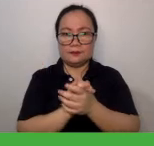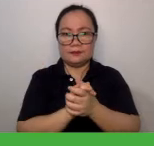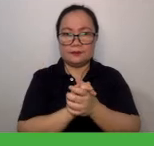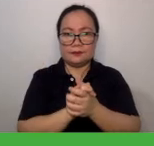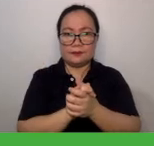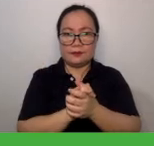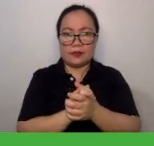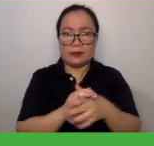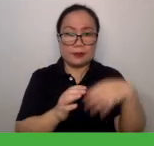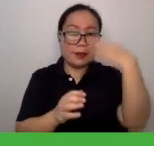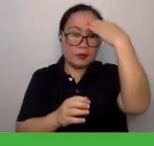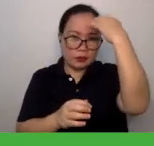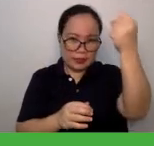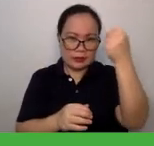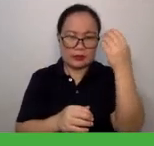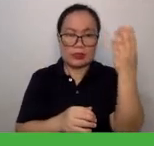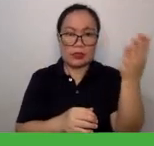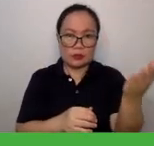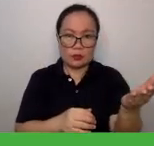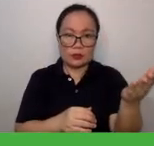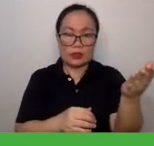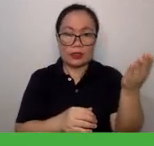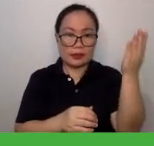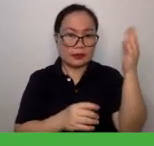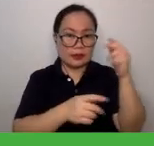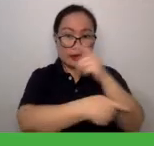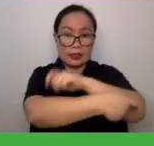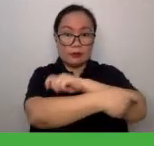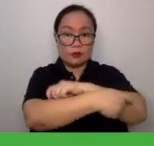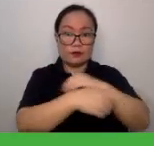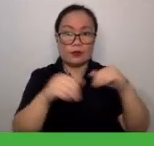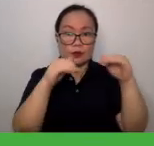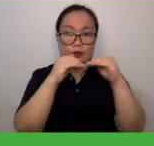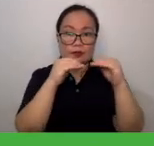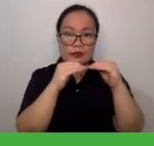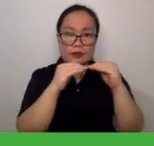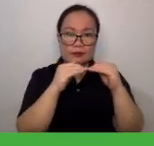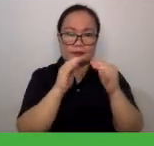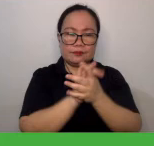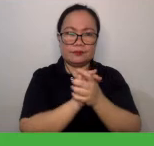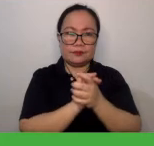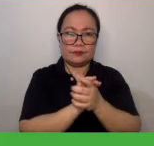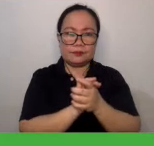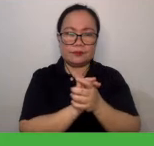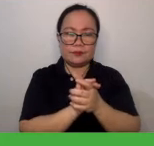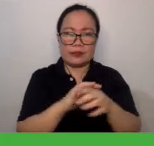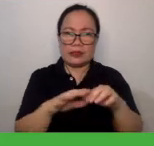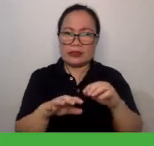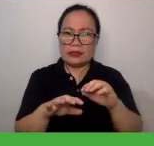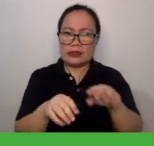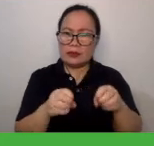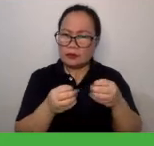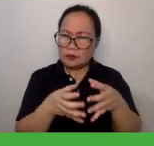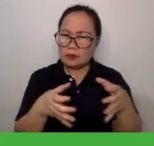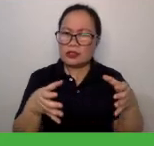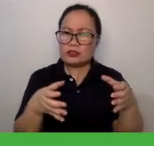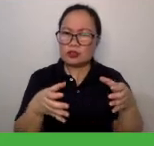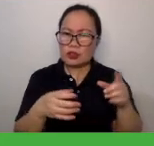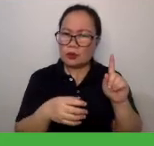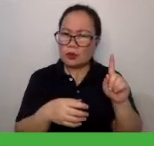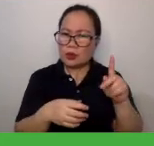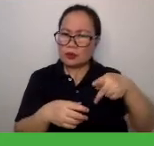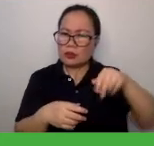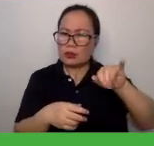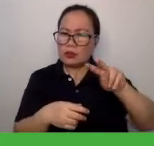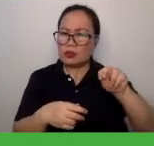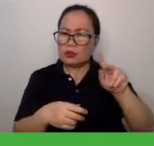dapat memorize natin to. Okay? Now, gaano nga ba karami ang